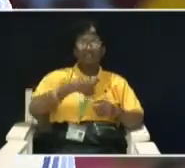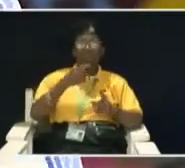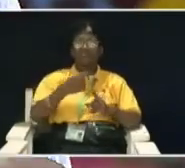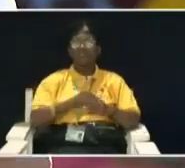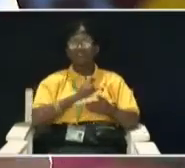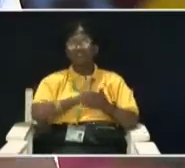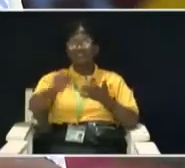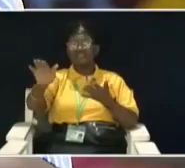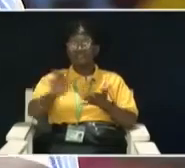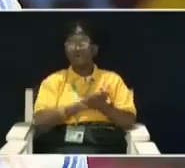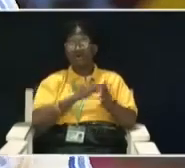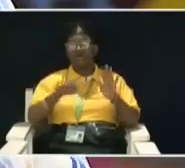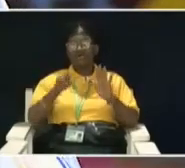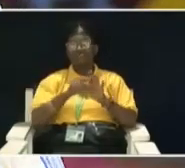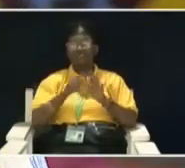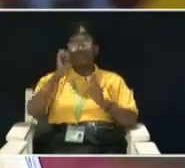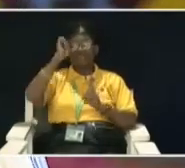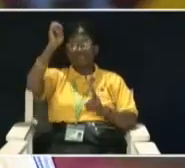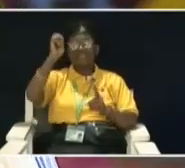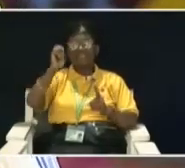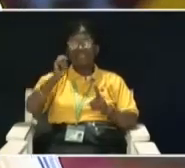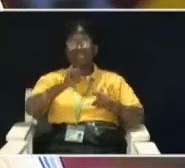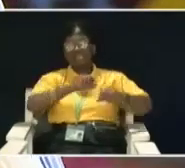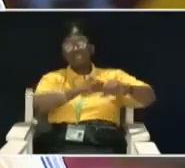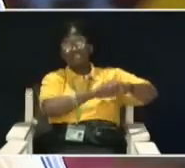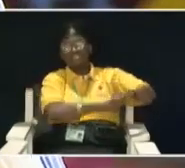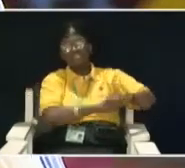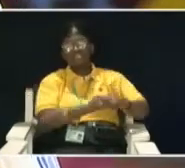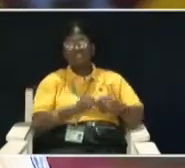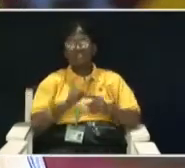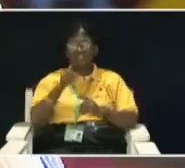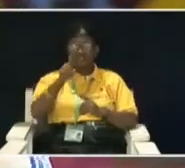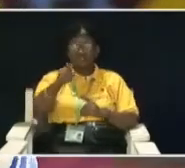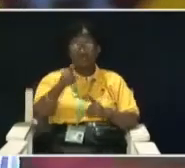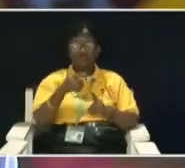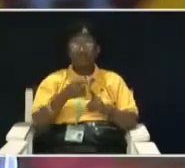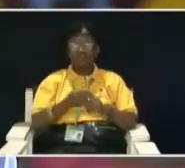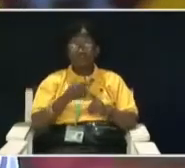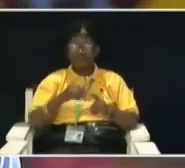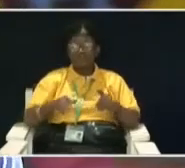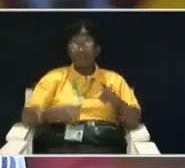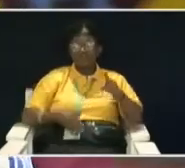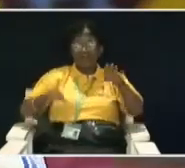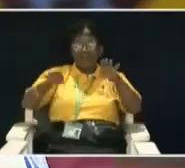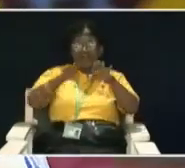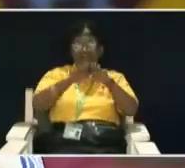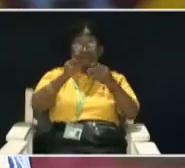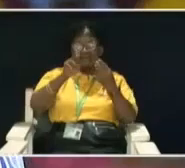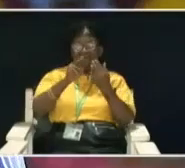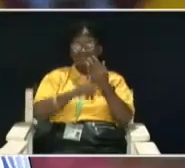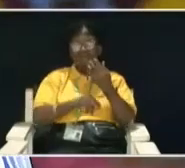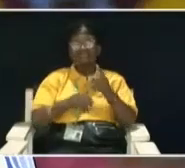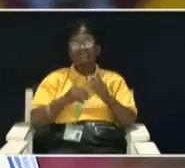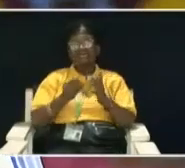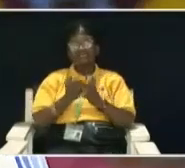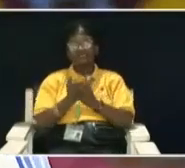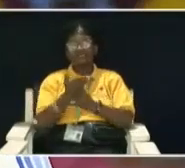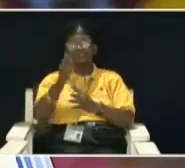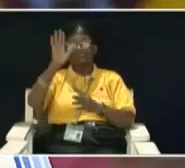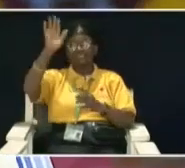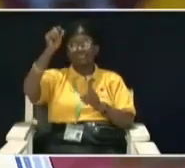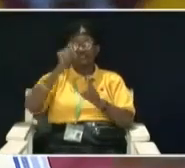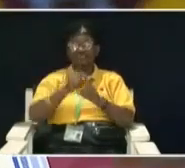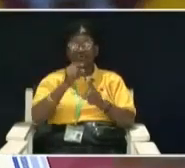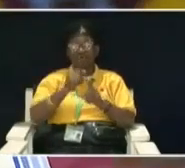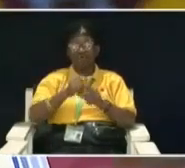He shields you from barrenness through his word. Because he says